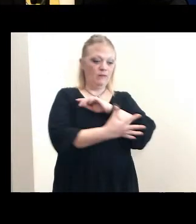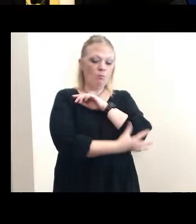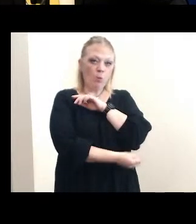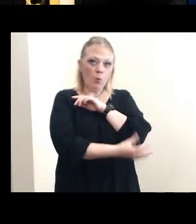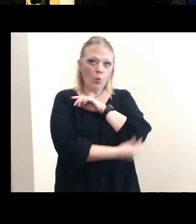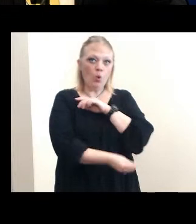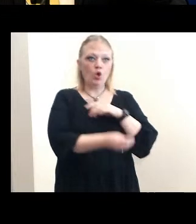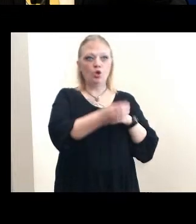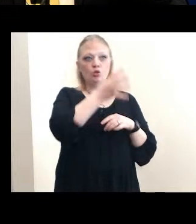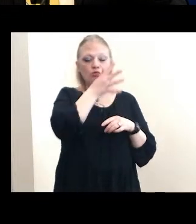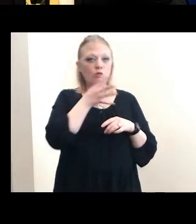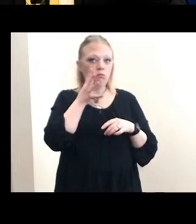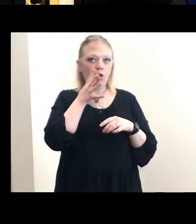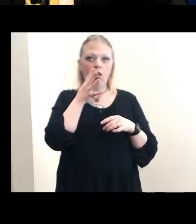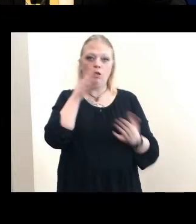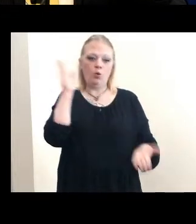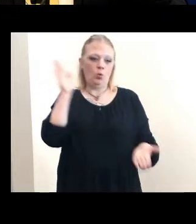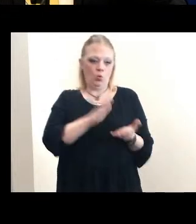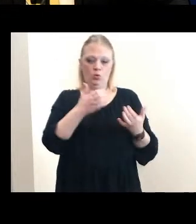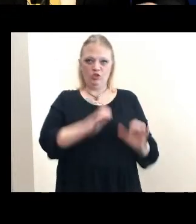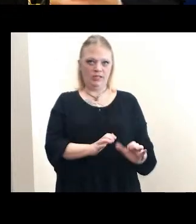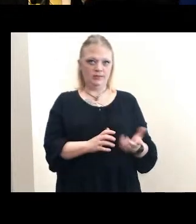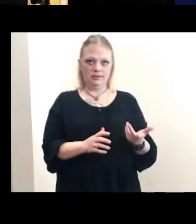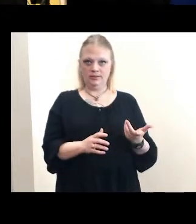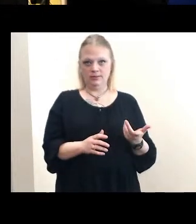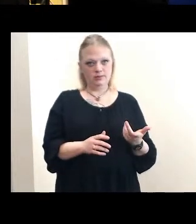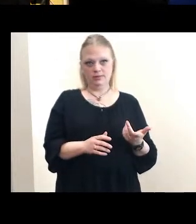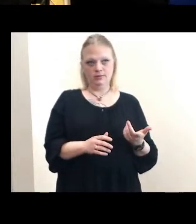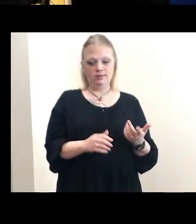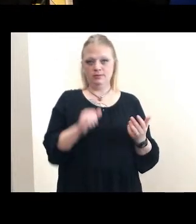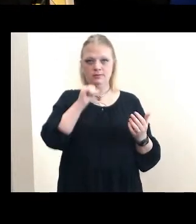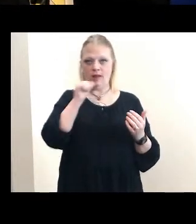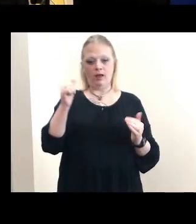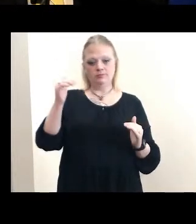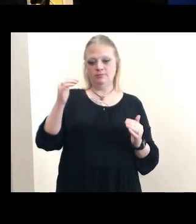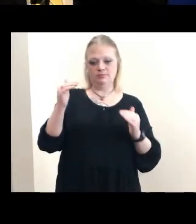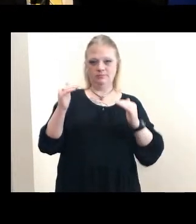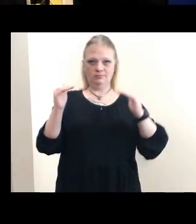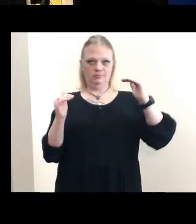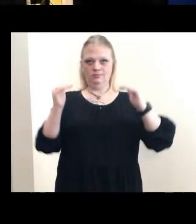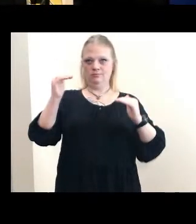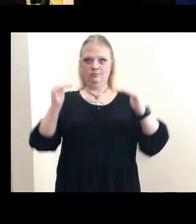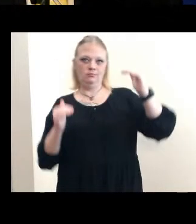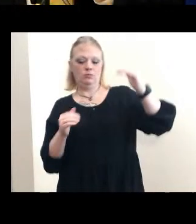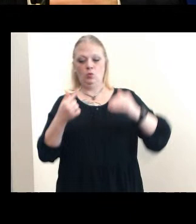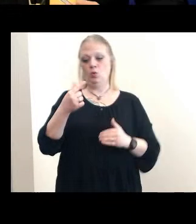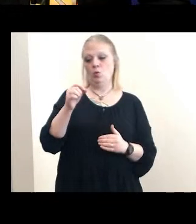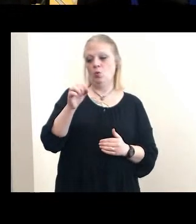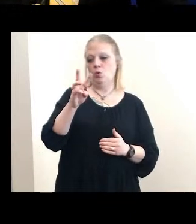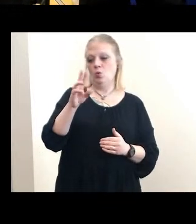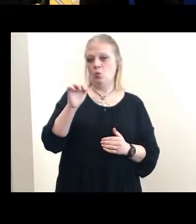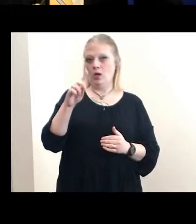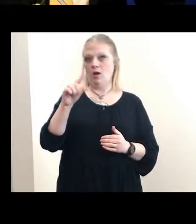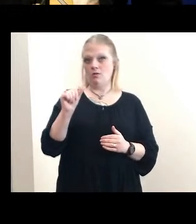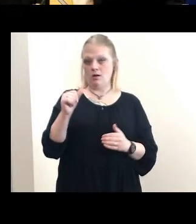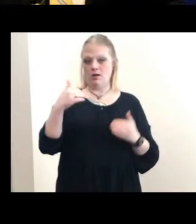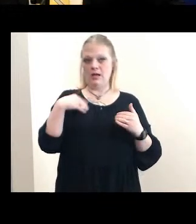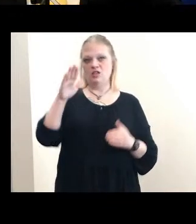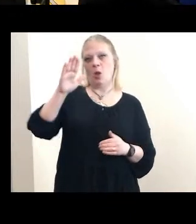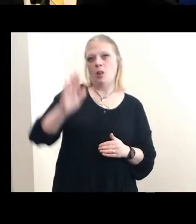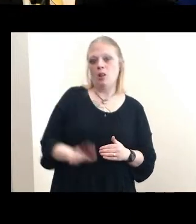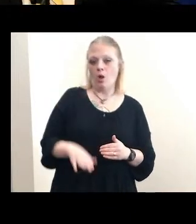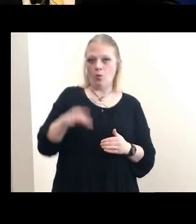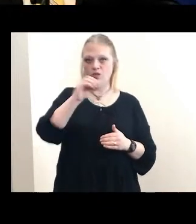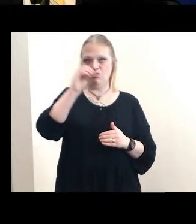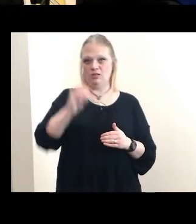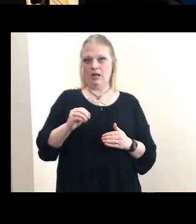area, you've had less of a chance, and you certainly haven't gotten it to the same degree. Gowanda has the lowest percentage of